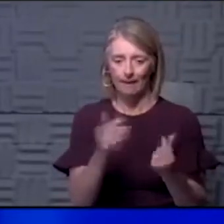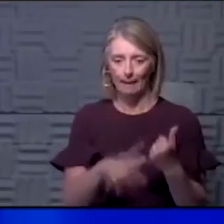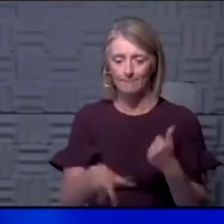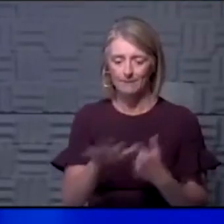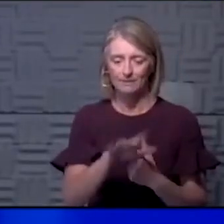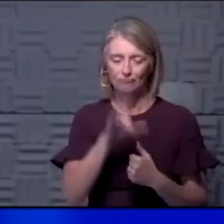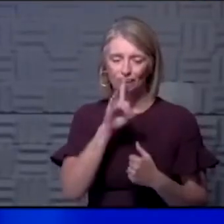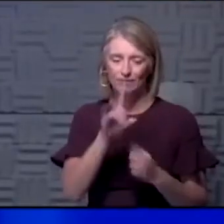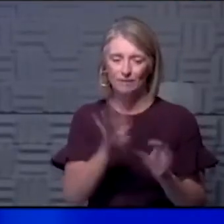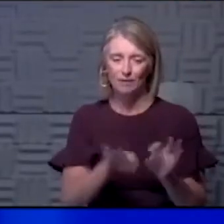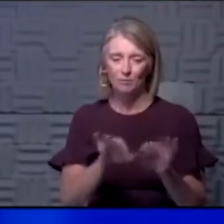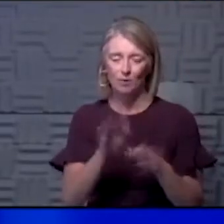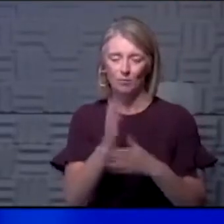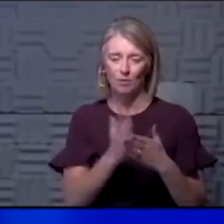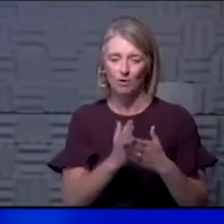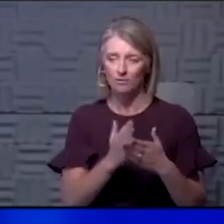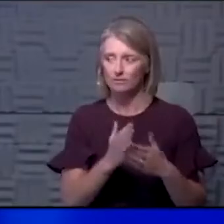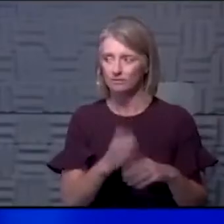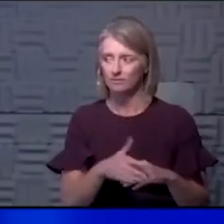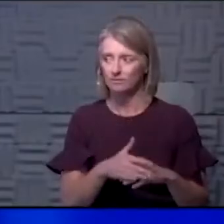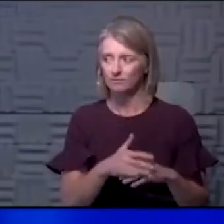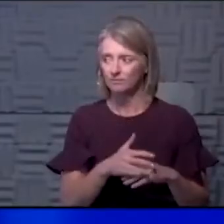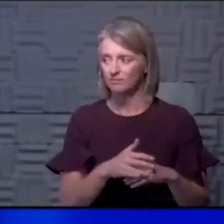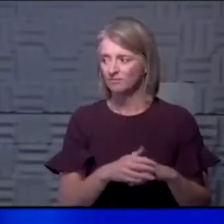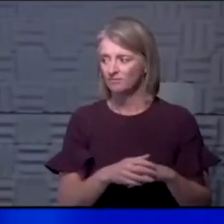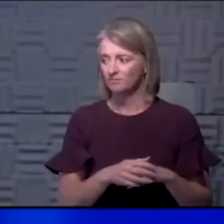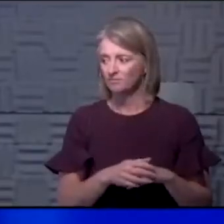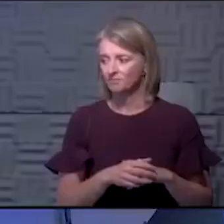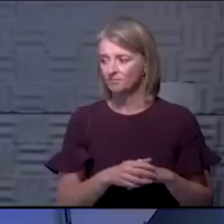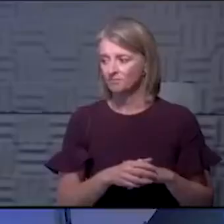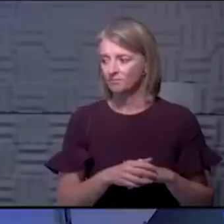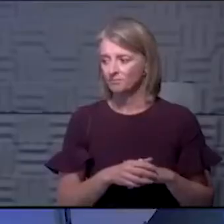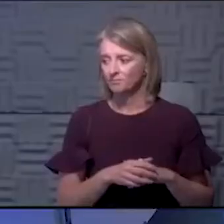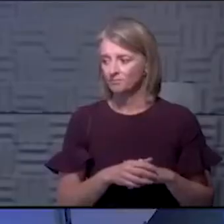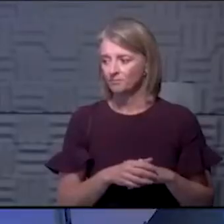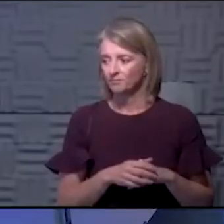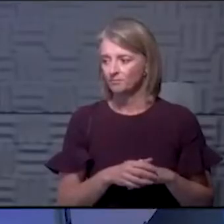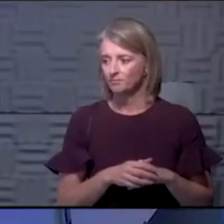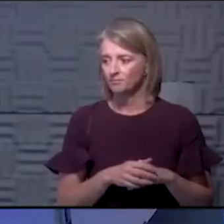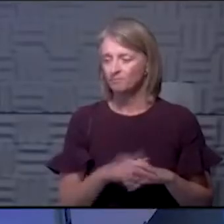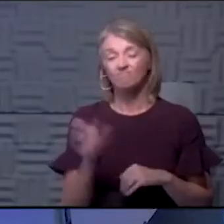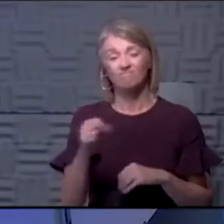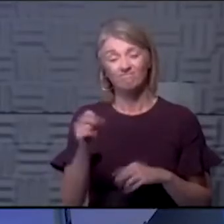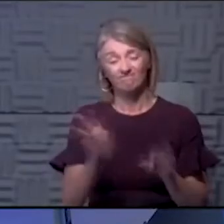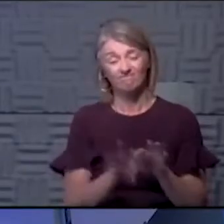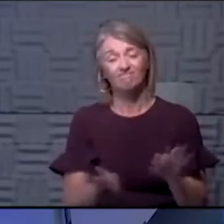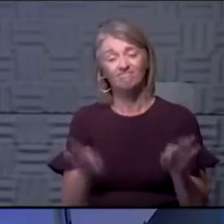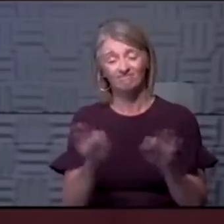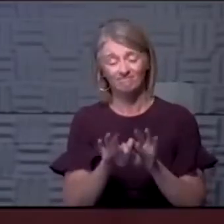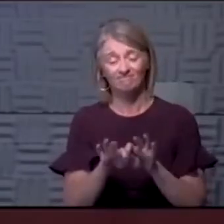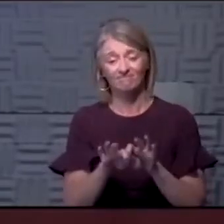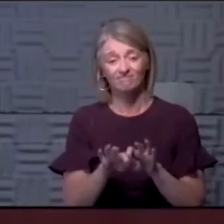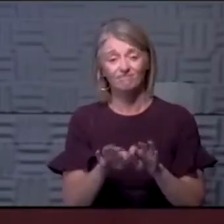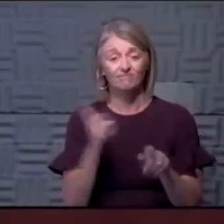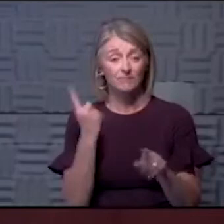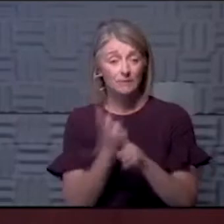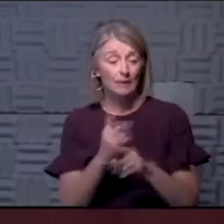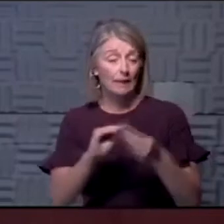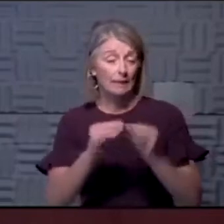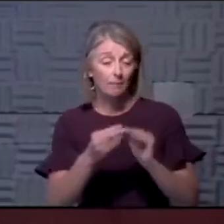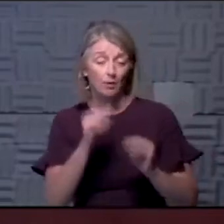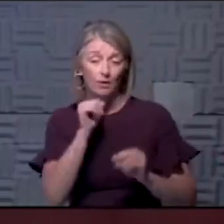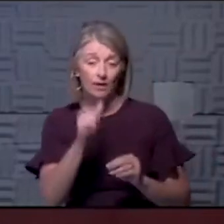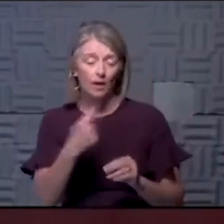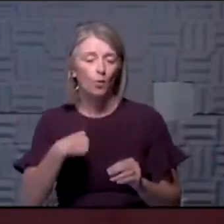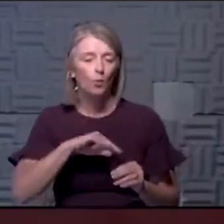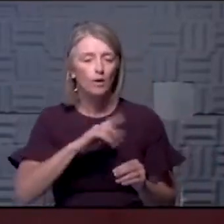that's like a really important part. We probably will spend a couple of minutes. Yeah, talking no, about I really think it is important, and whether that's the right number or not, I think we're